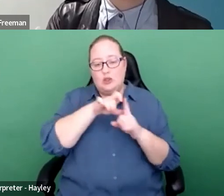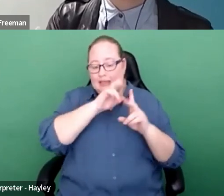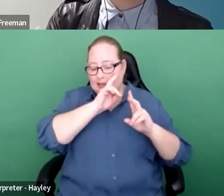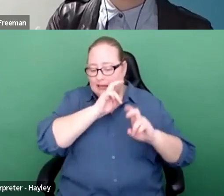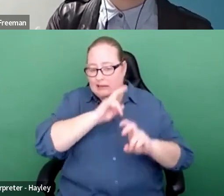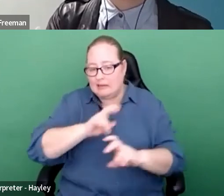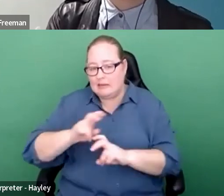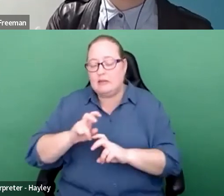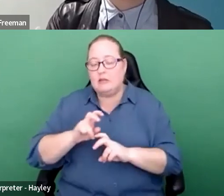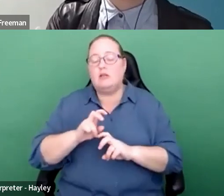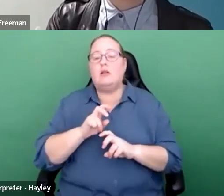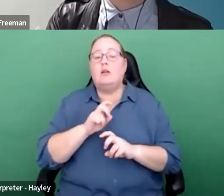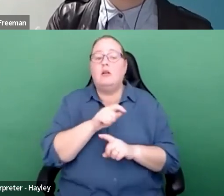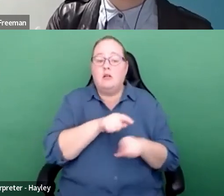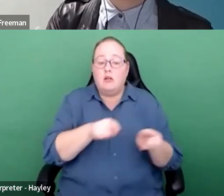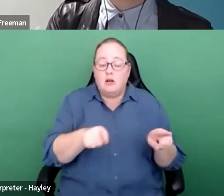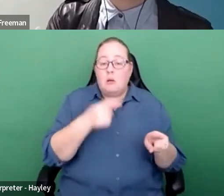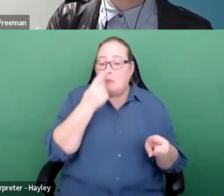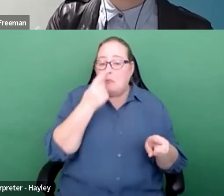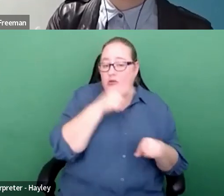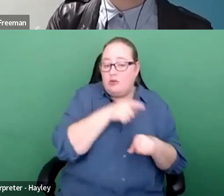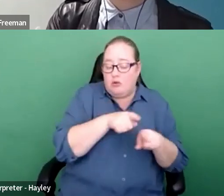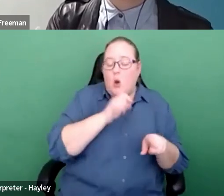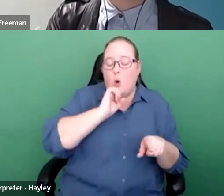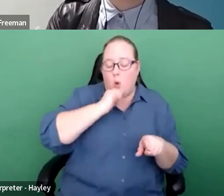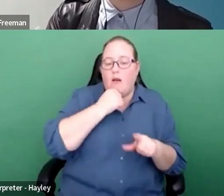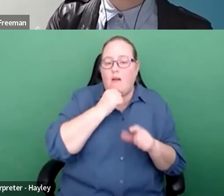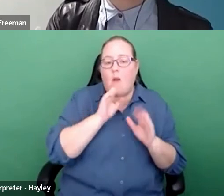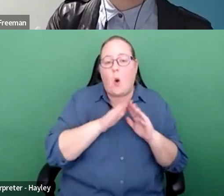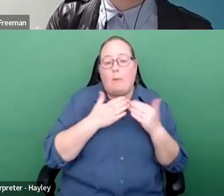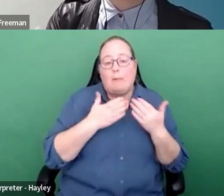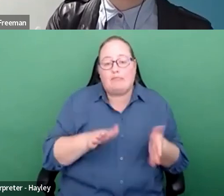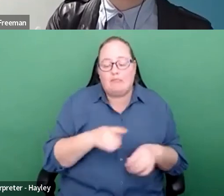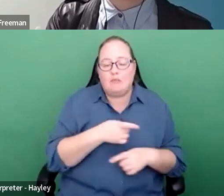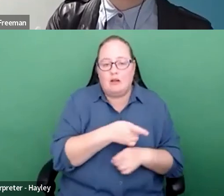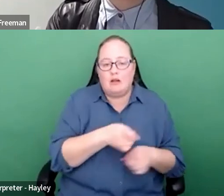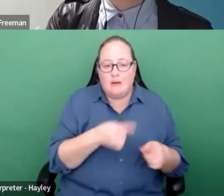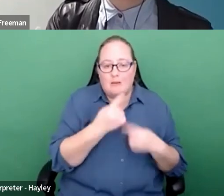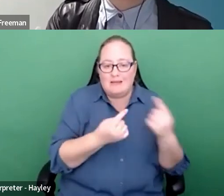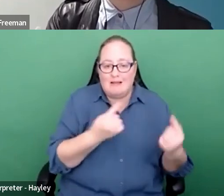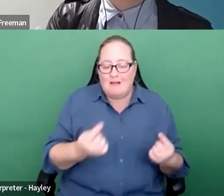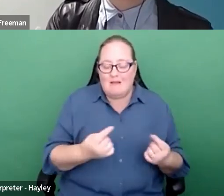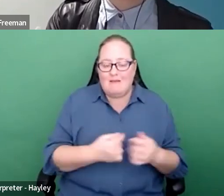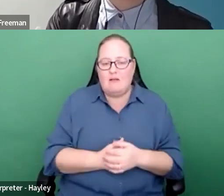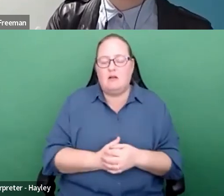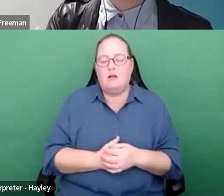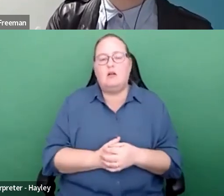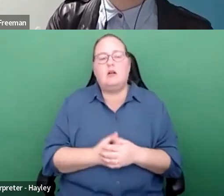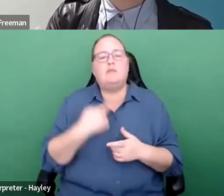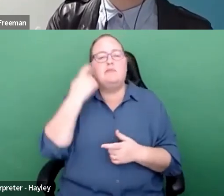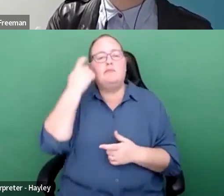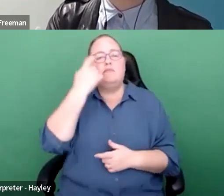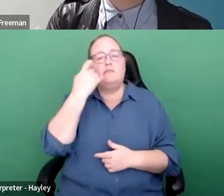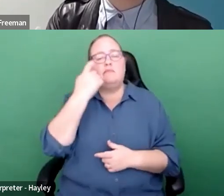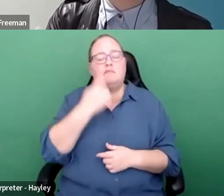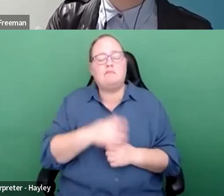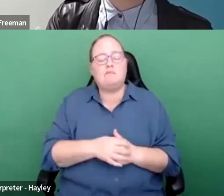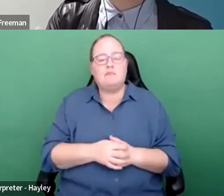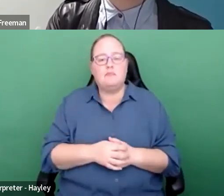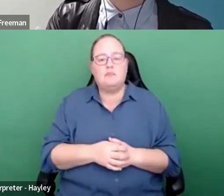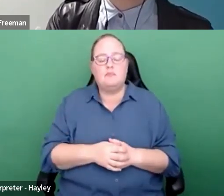experiencing homelessness at different points. I'm just wondering, in a context where